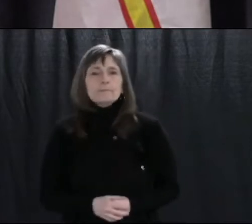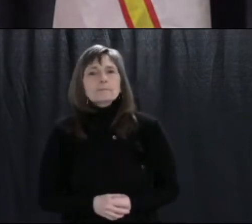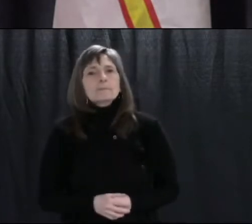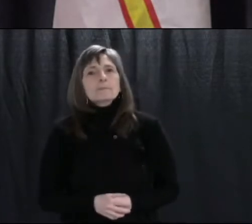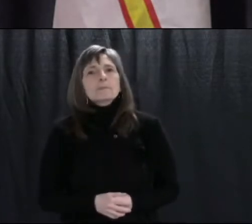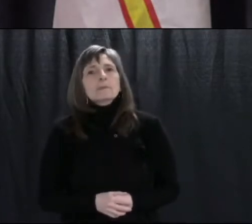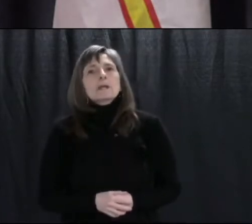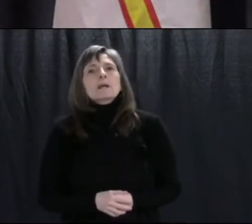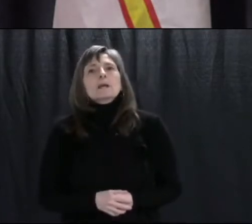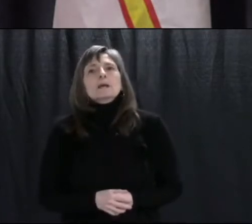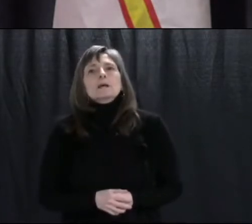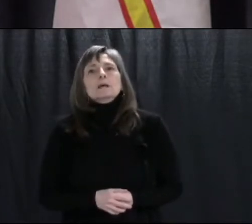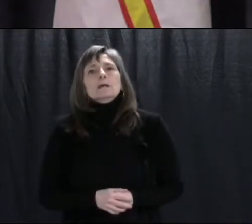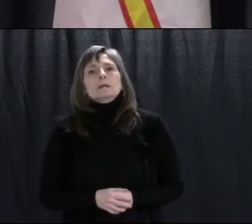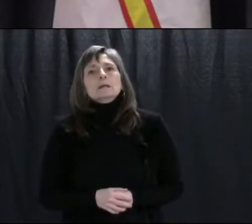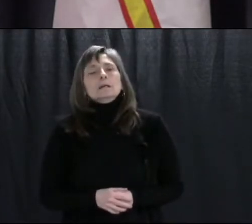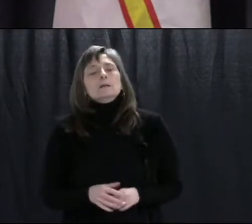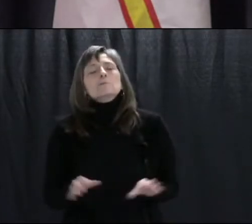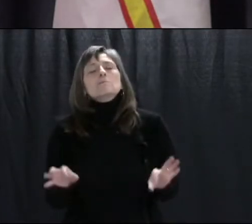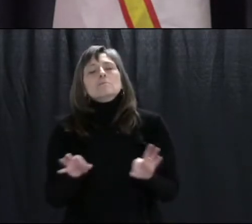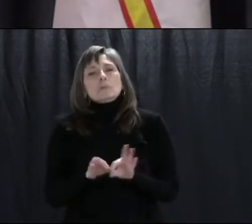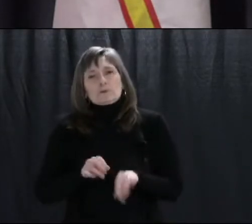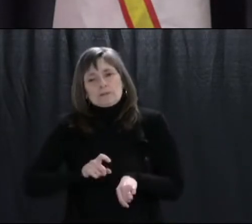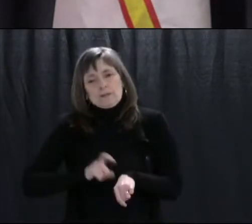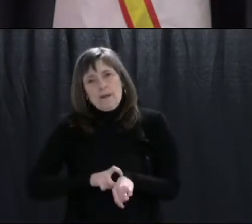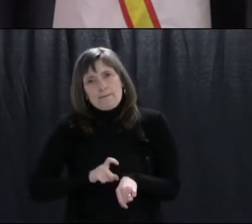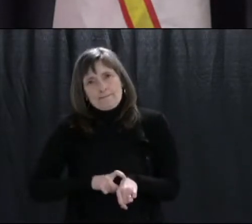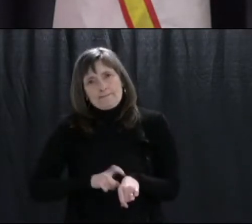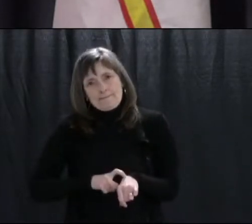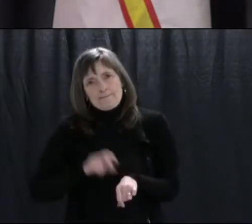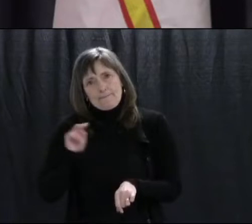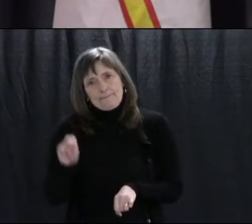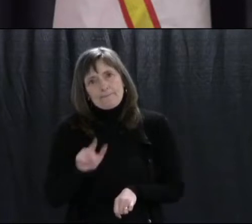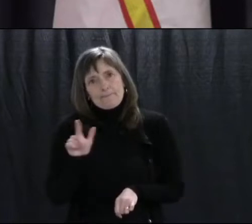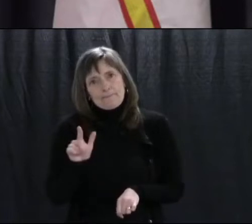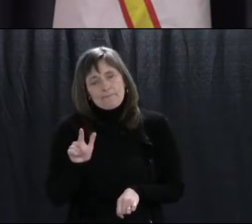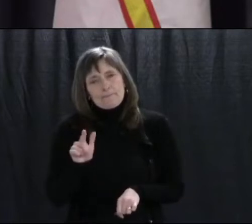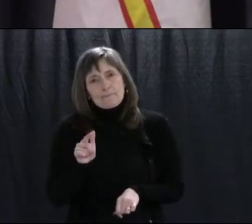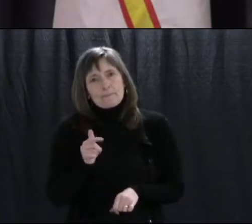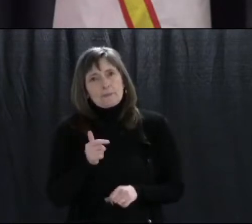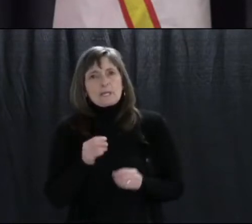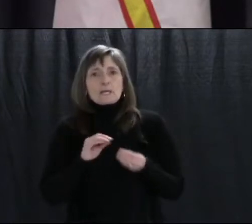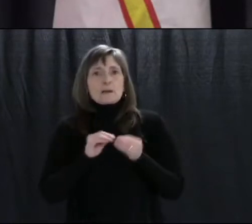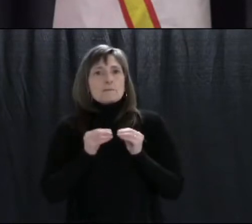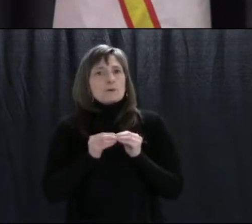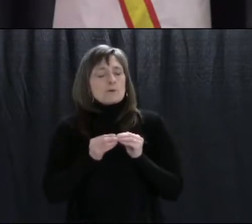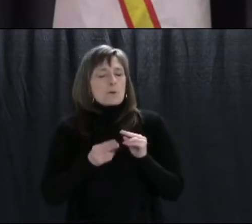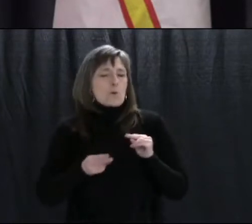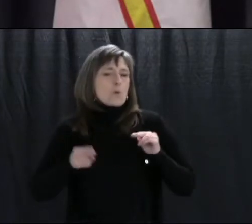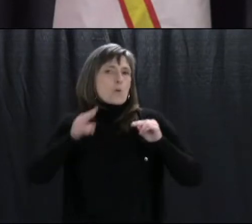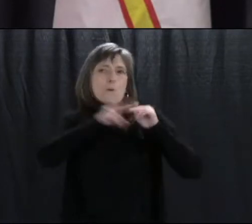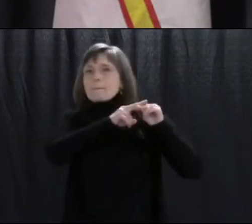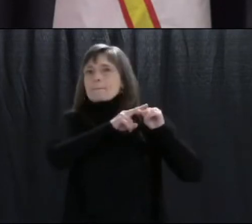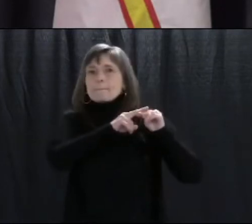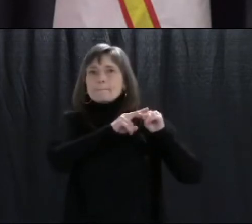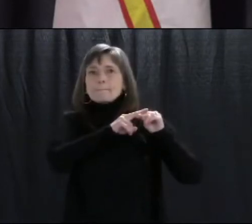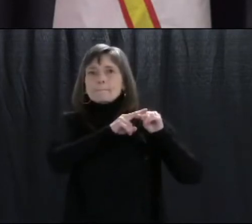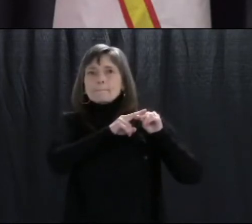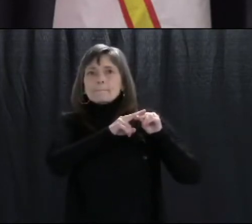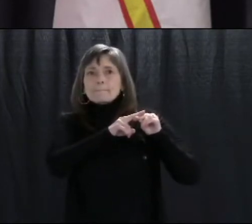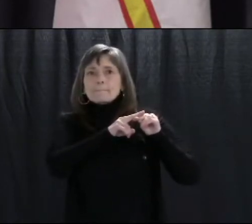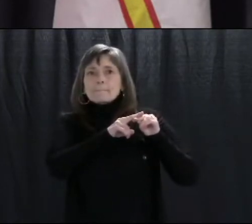we are at a critical point in our province as we've seen the number of positive cases increase. We are in a